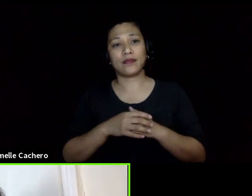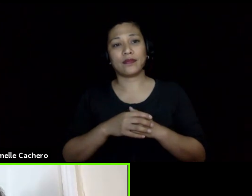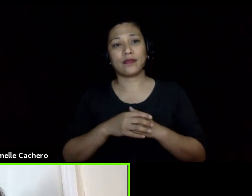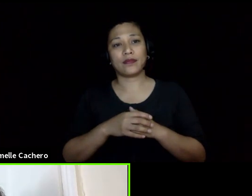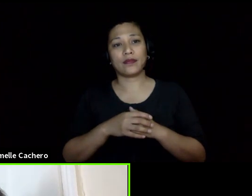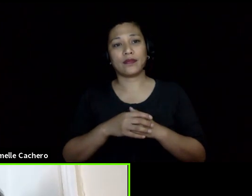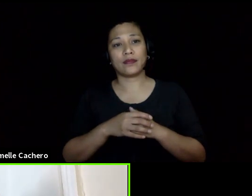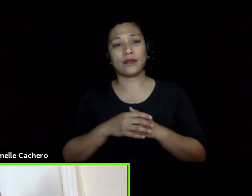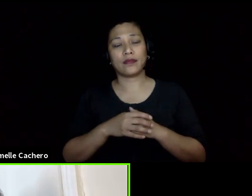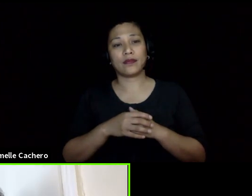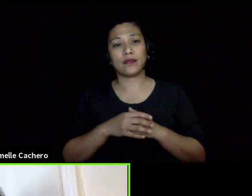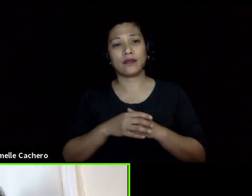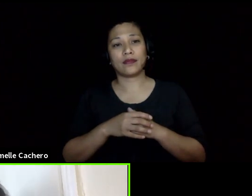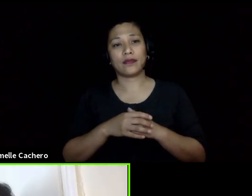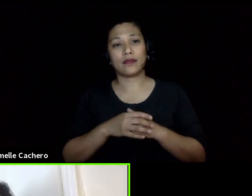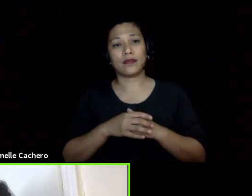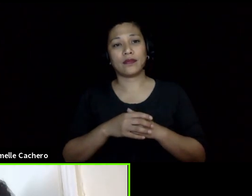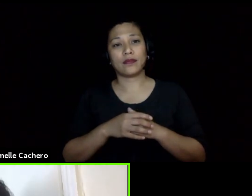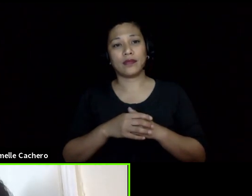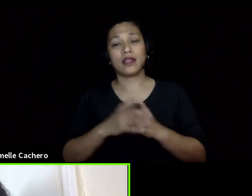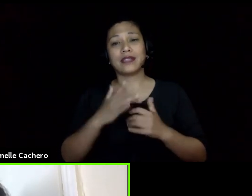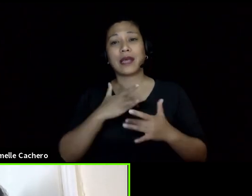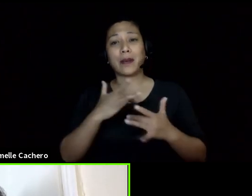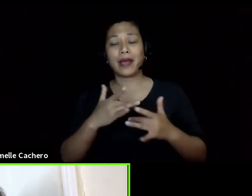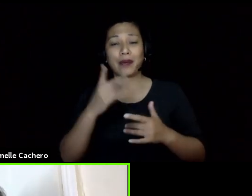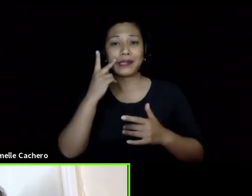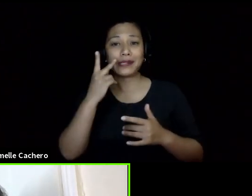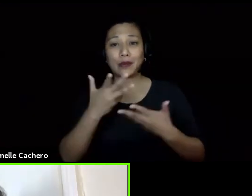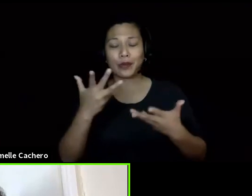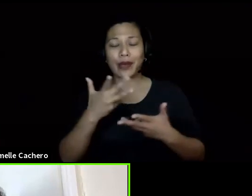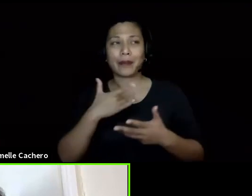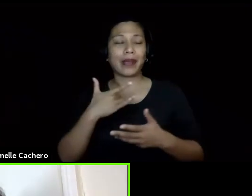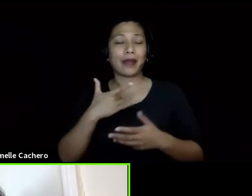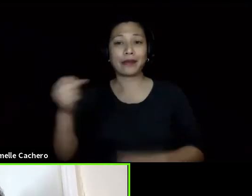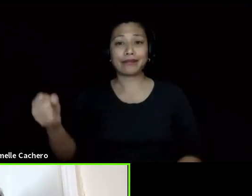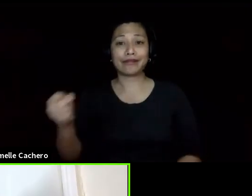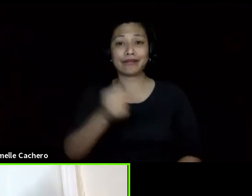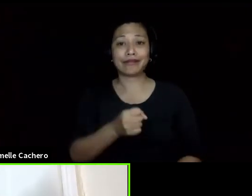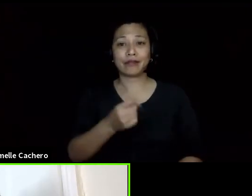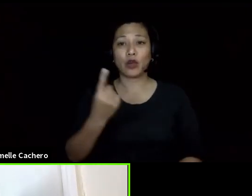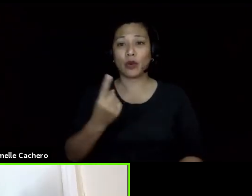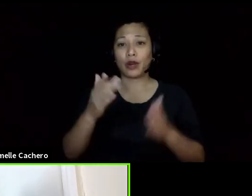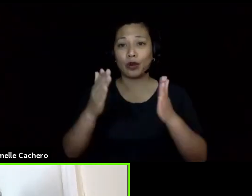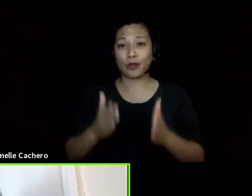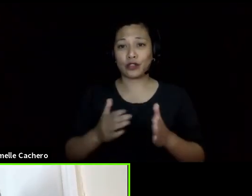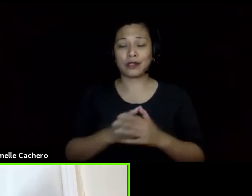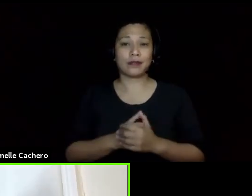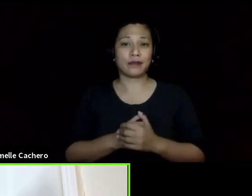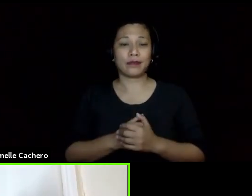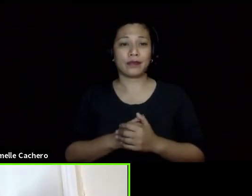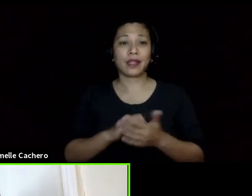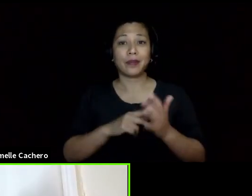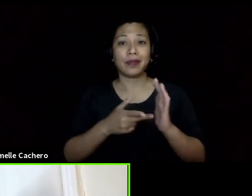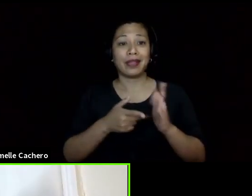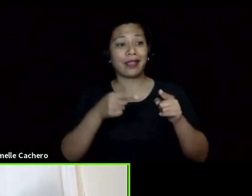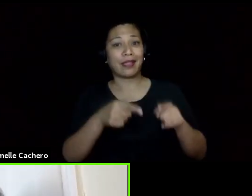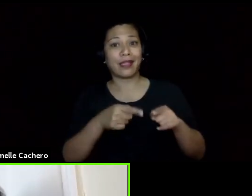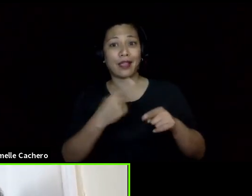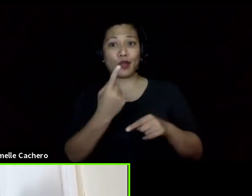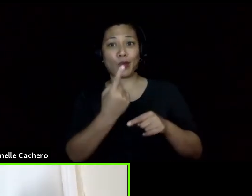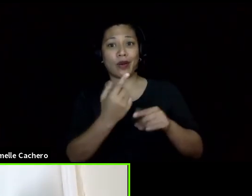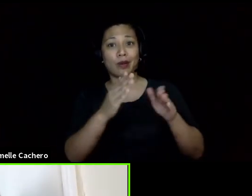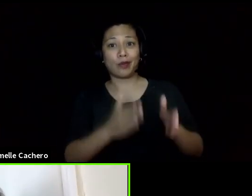basically one individual would be hired, for example, and then they are the sole person who inhabits